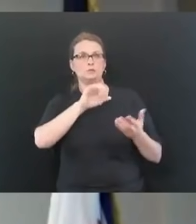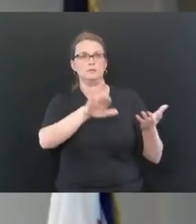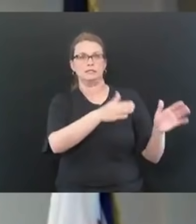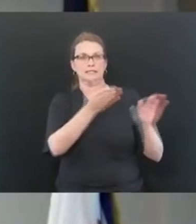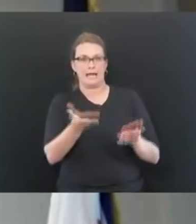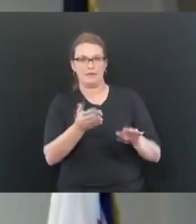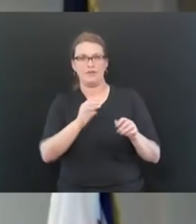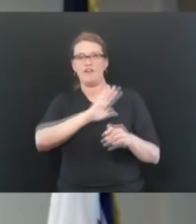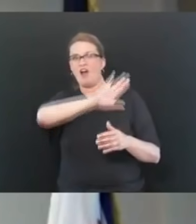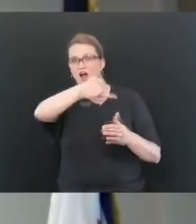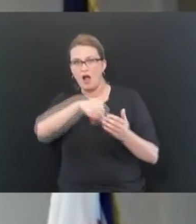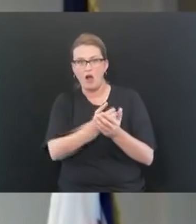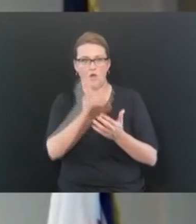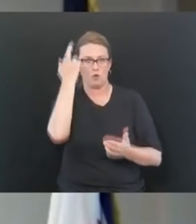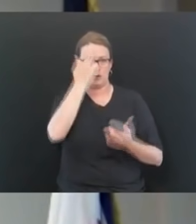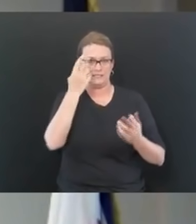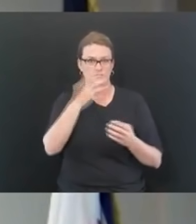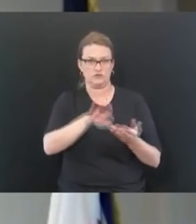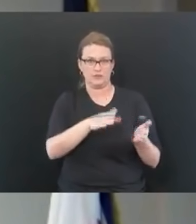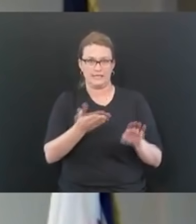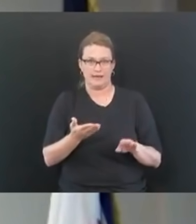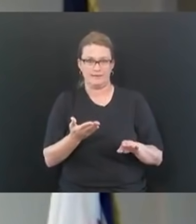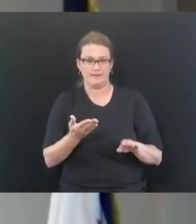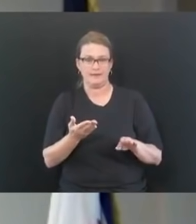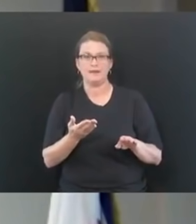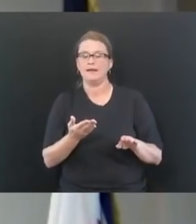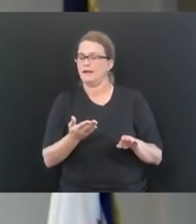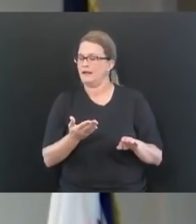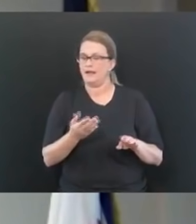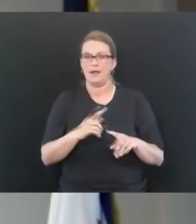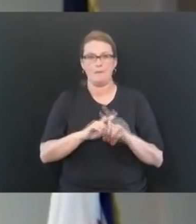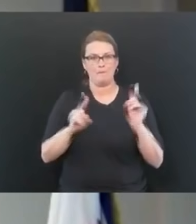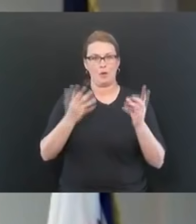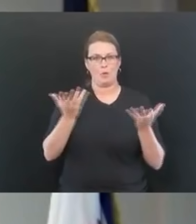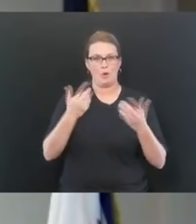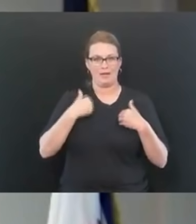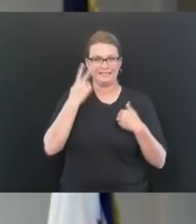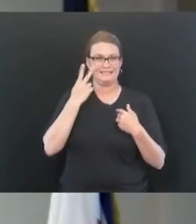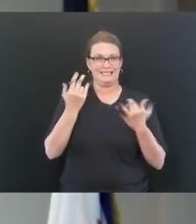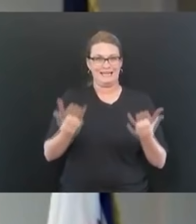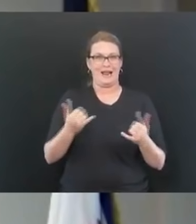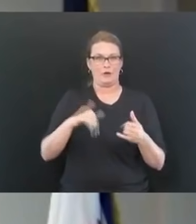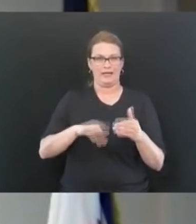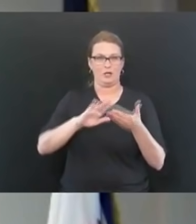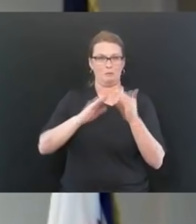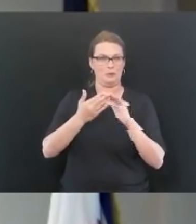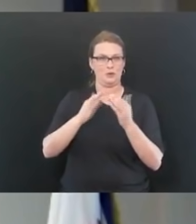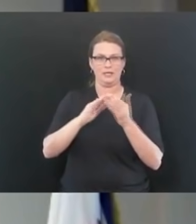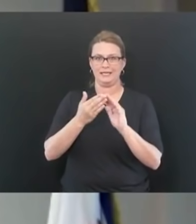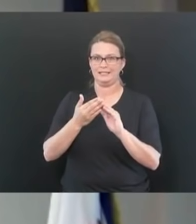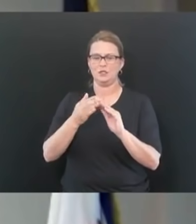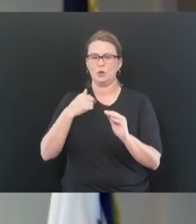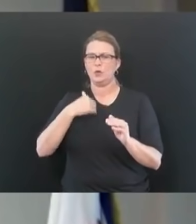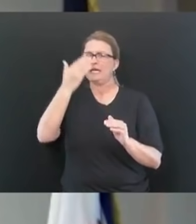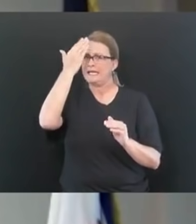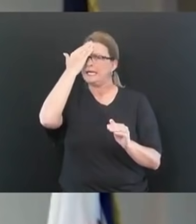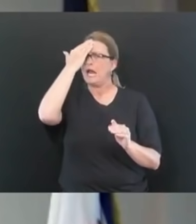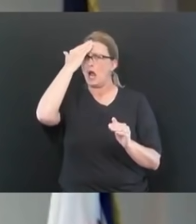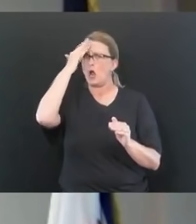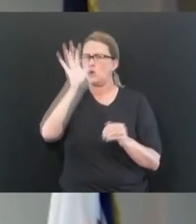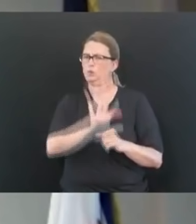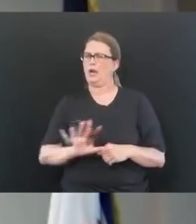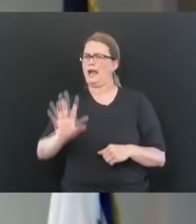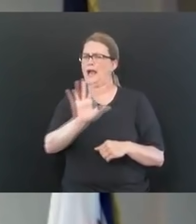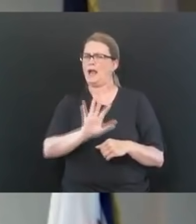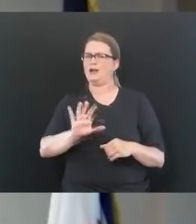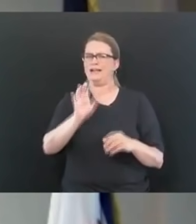the numbers, we actually did not think it resonated with the ground truth of what we see in our communities in terms of deaths. We know roughly how many deaths occur each month, et